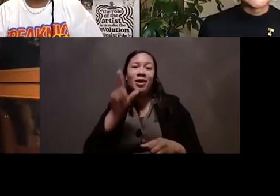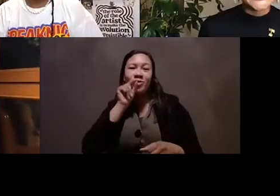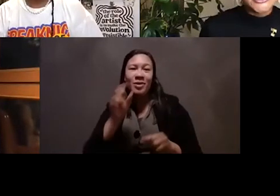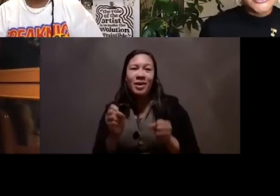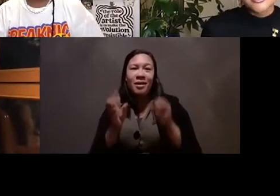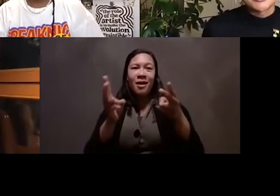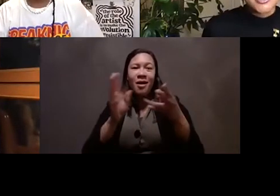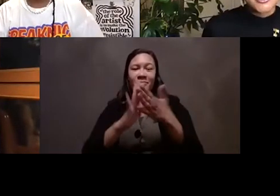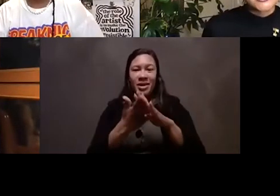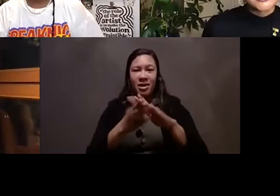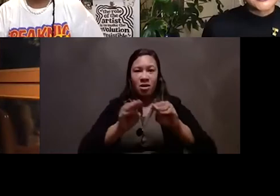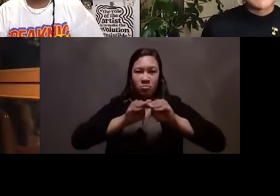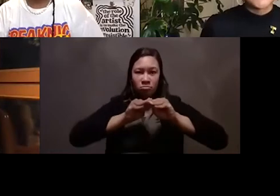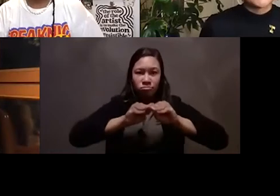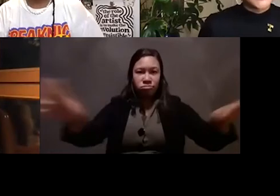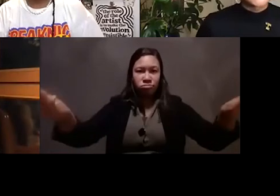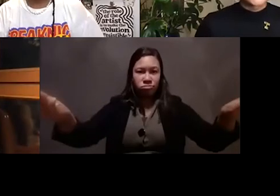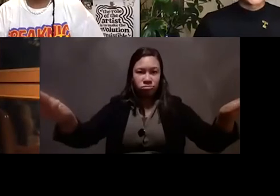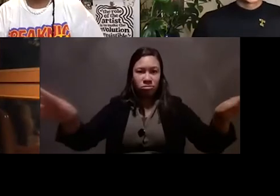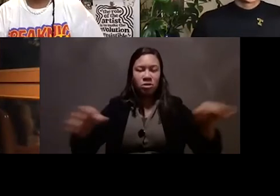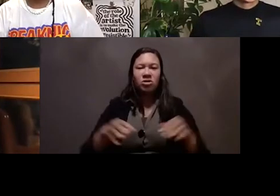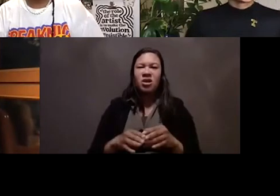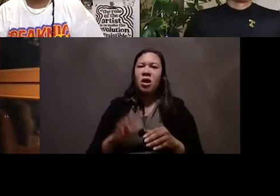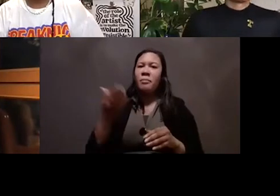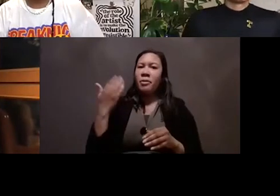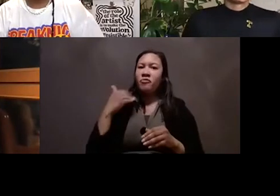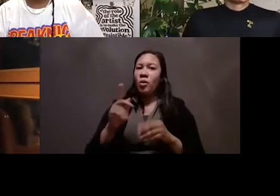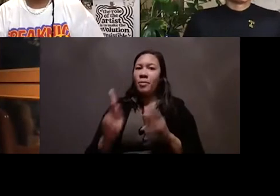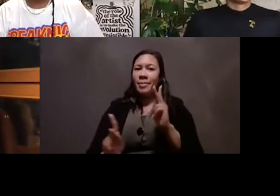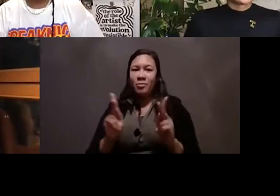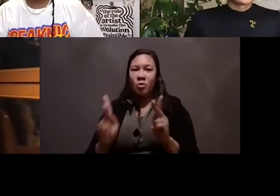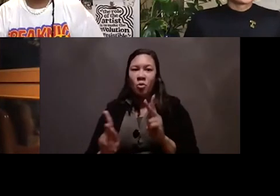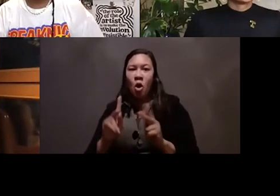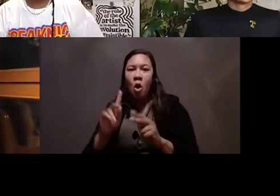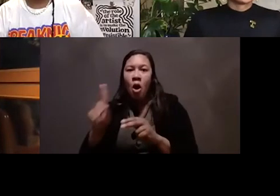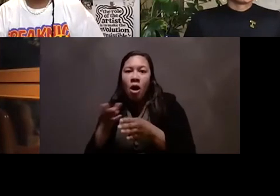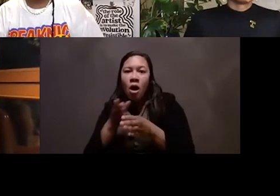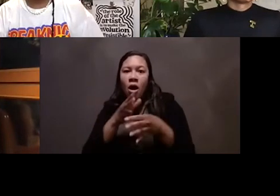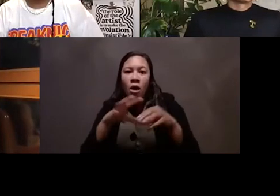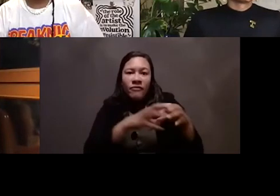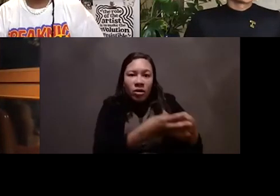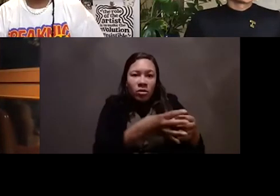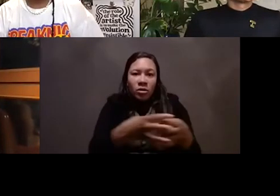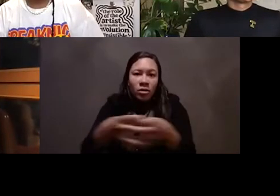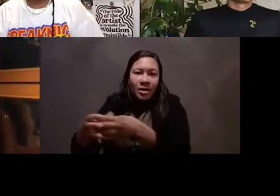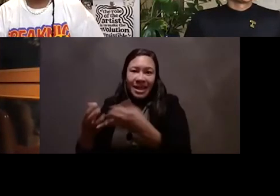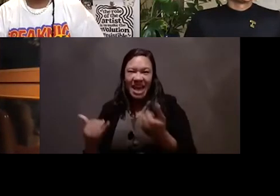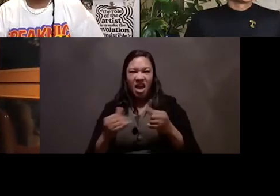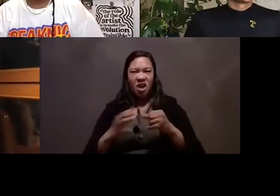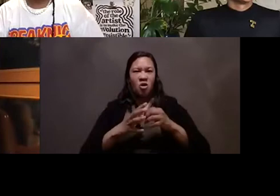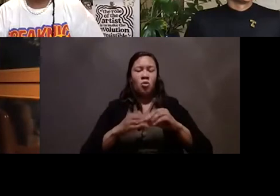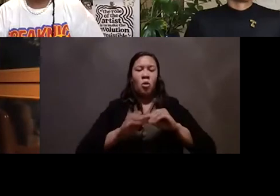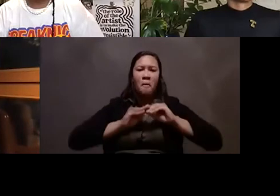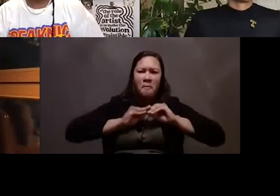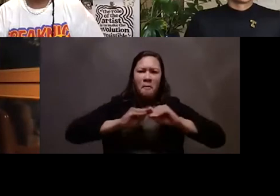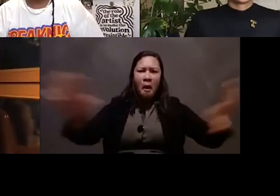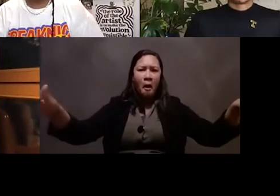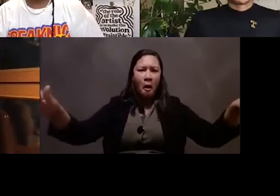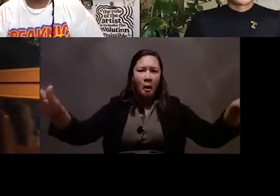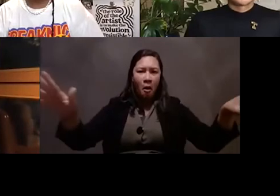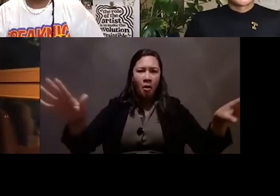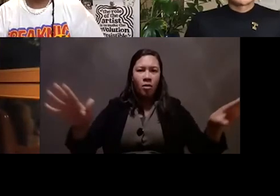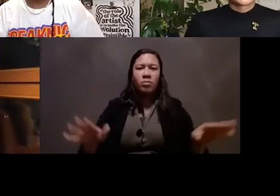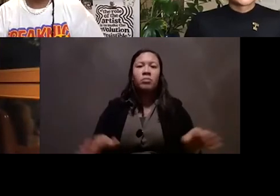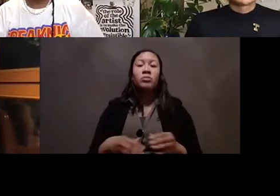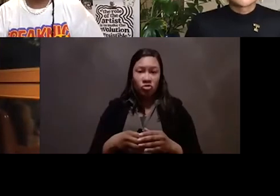very niche experiences of humanity. And I think what we've learned through trans people using social media